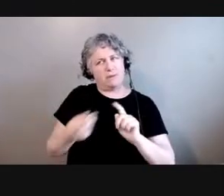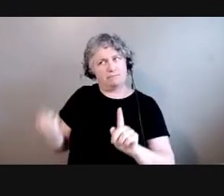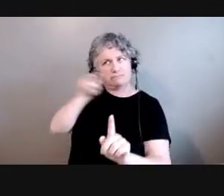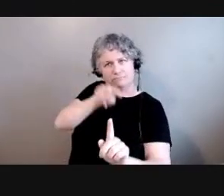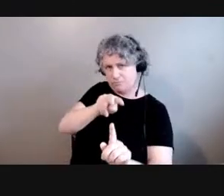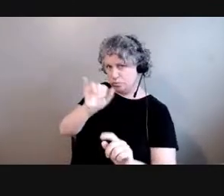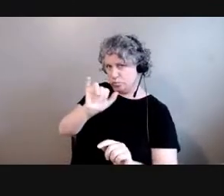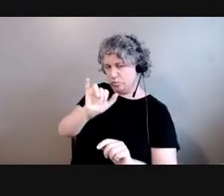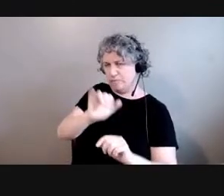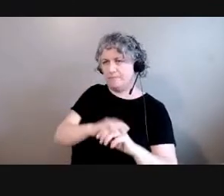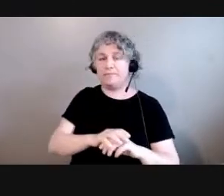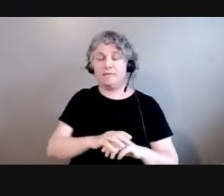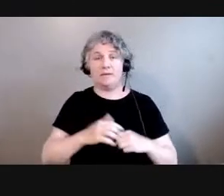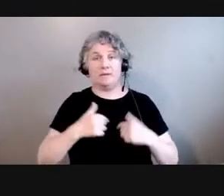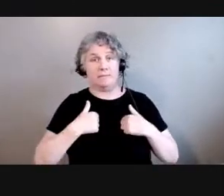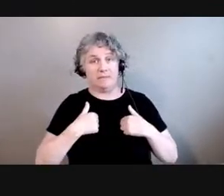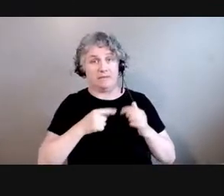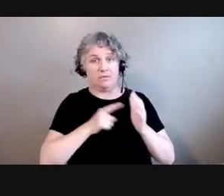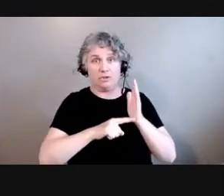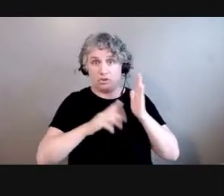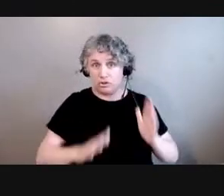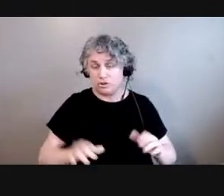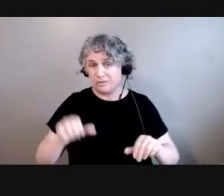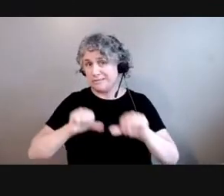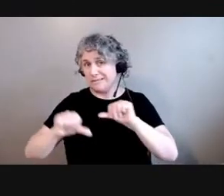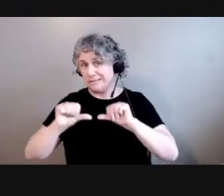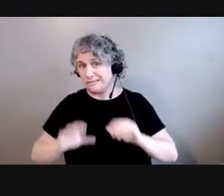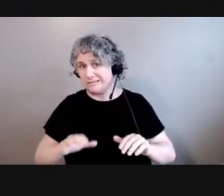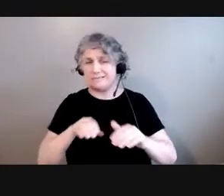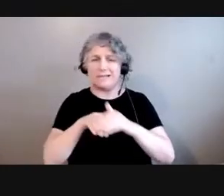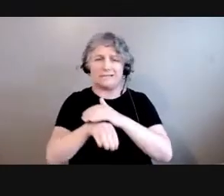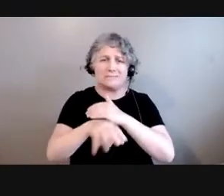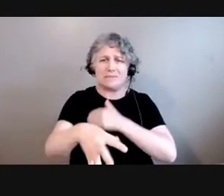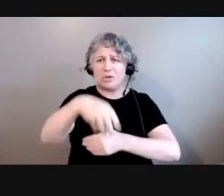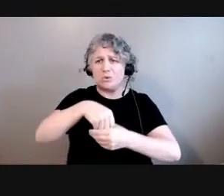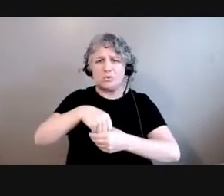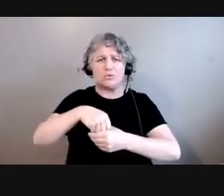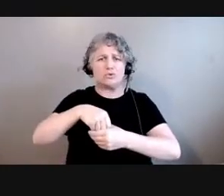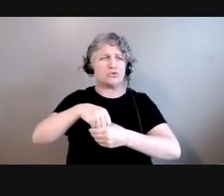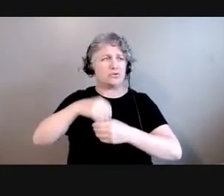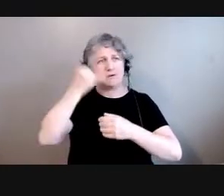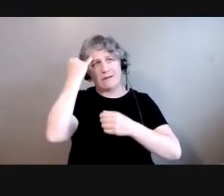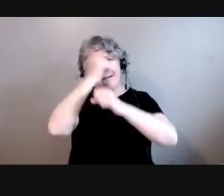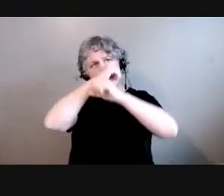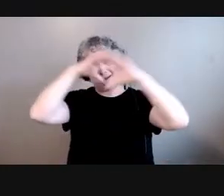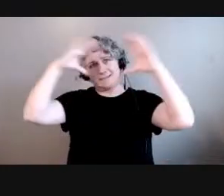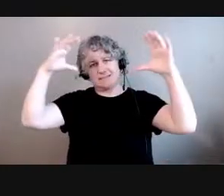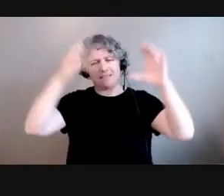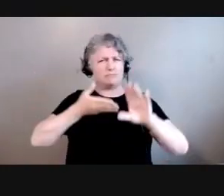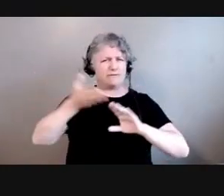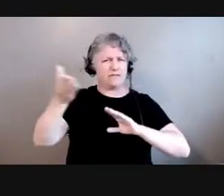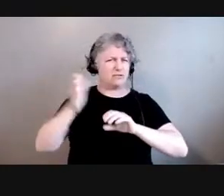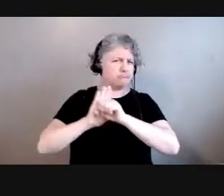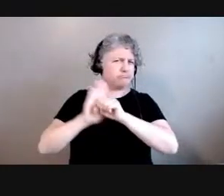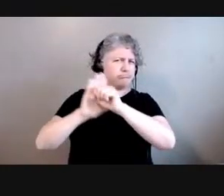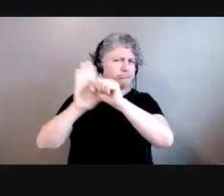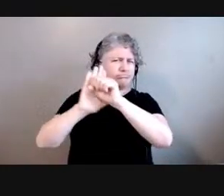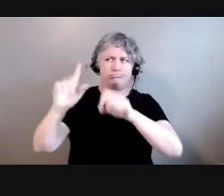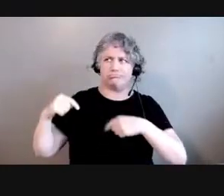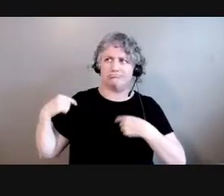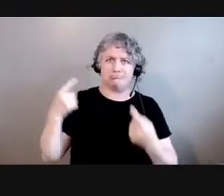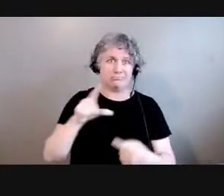being a researcher and a scientist, I've been an accessibility and inclusion or an IDEA professional for the last 2